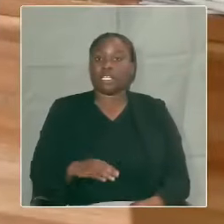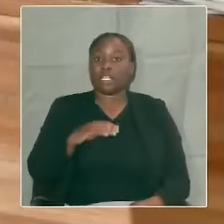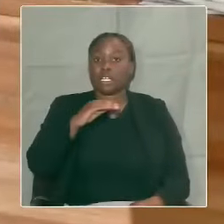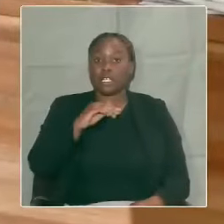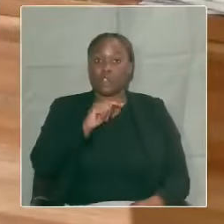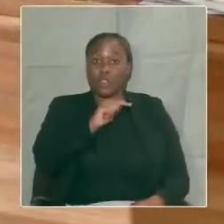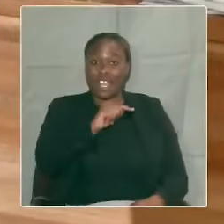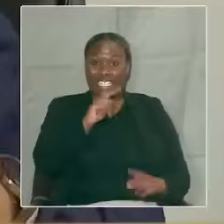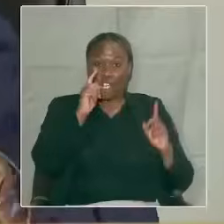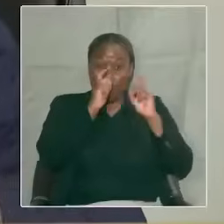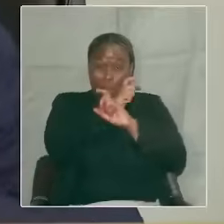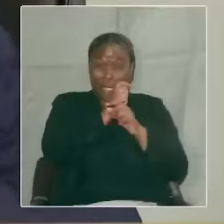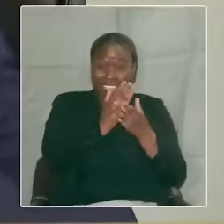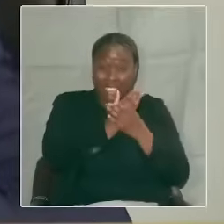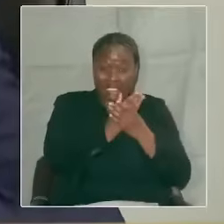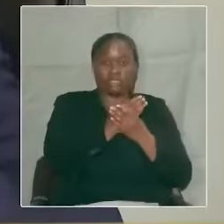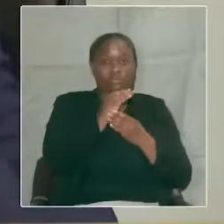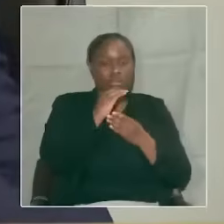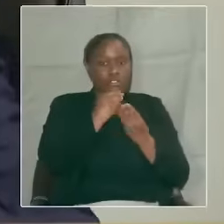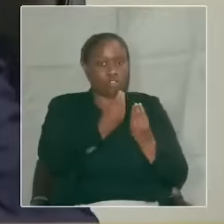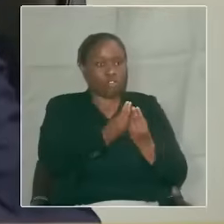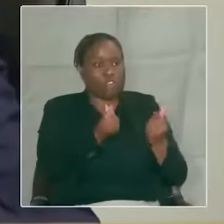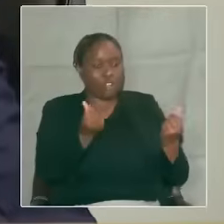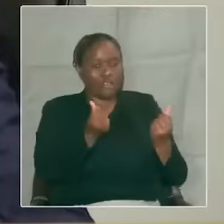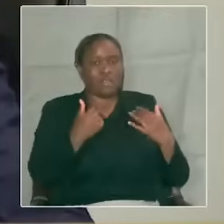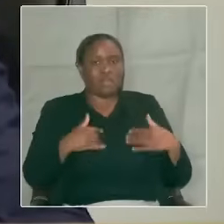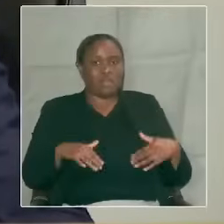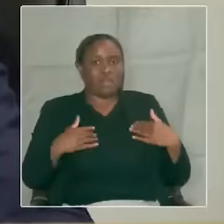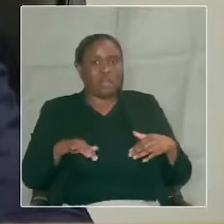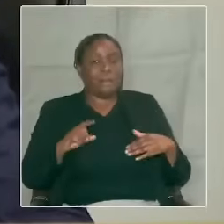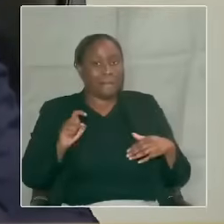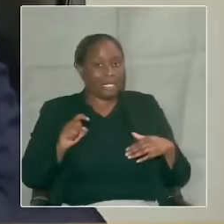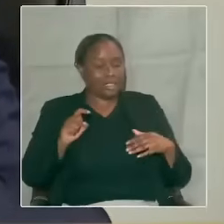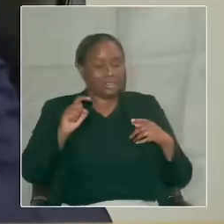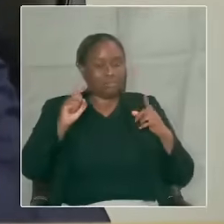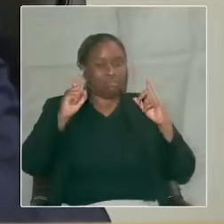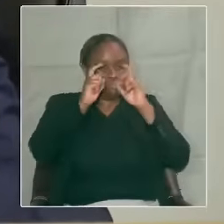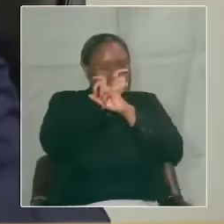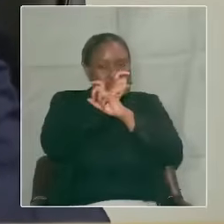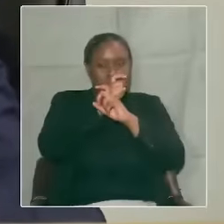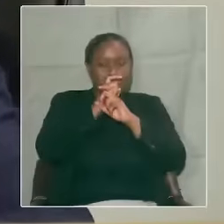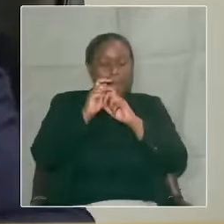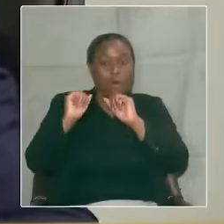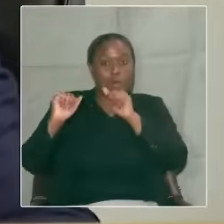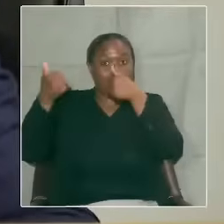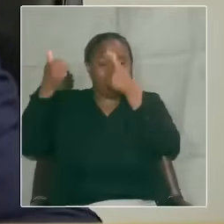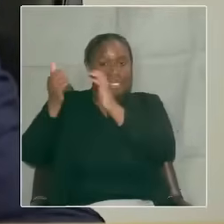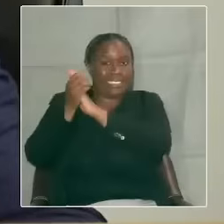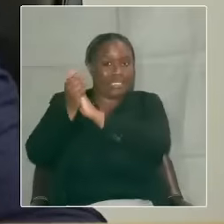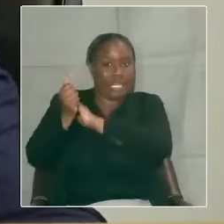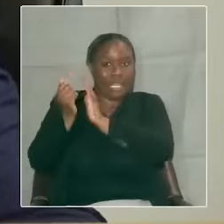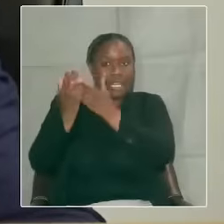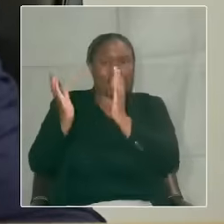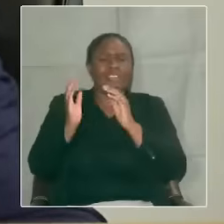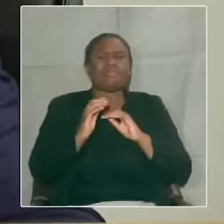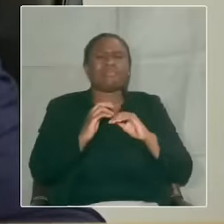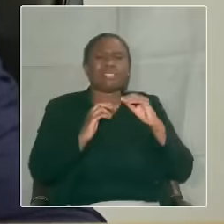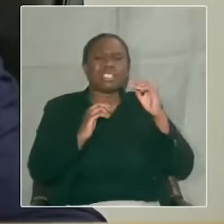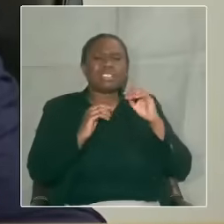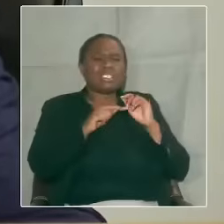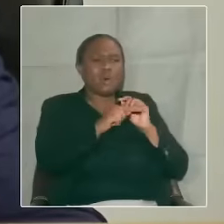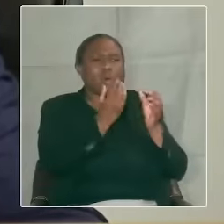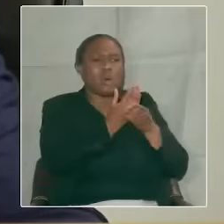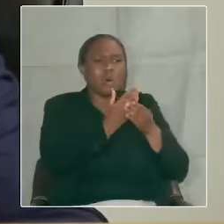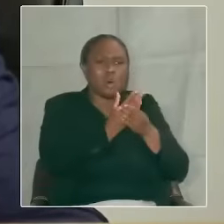them. Yes, also yes, the intervention, because if you use local police, sometimes they